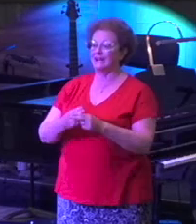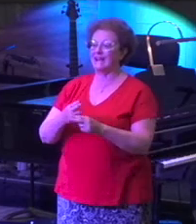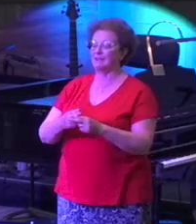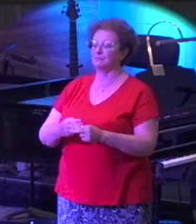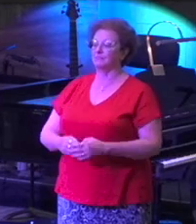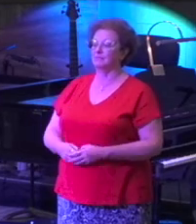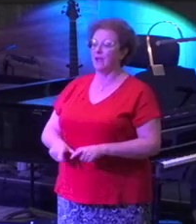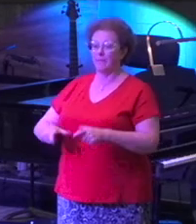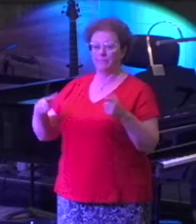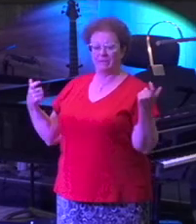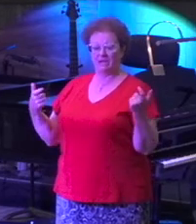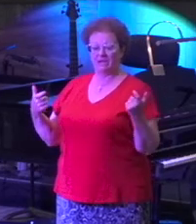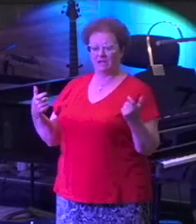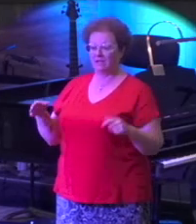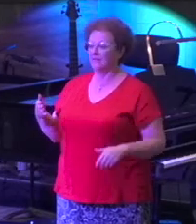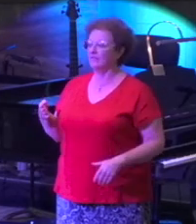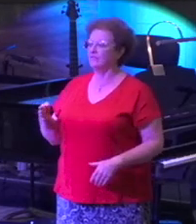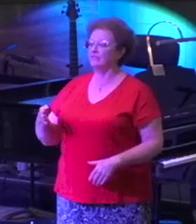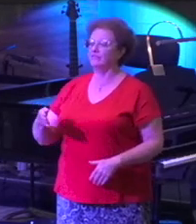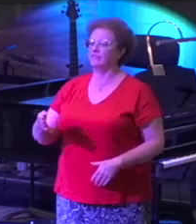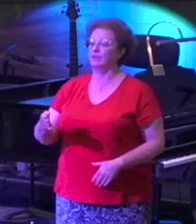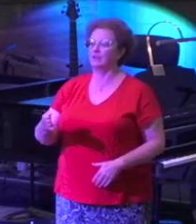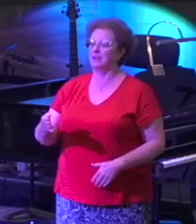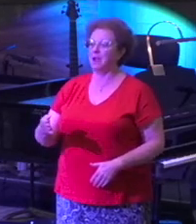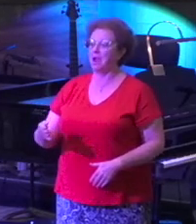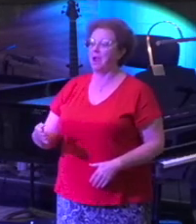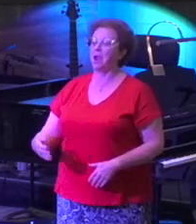real big fish. I like to think it was a dog fish.